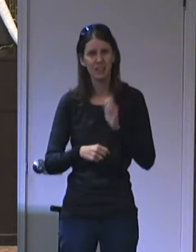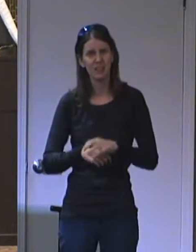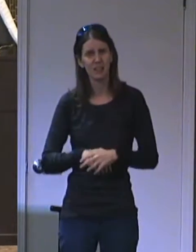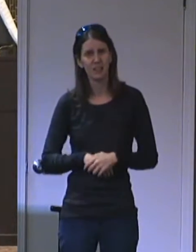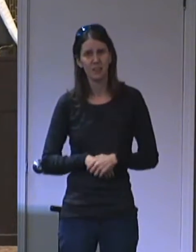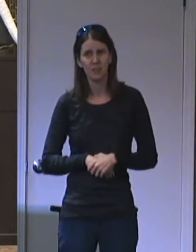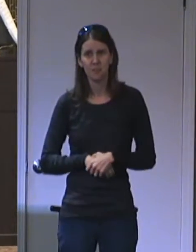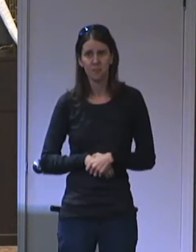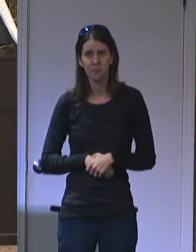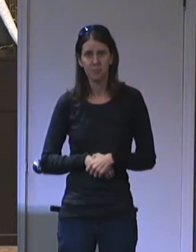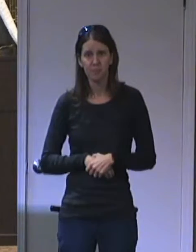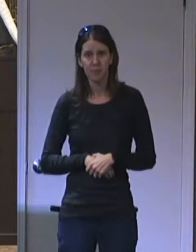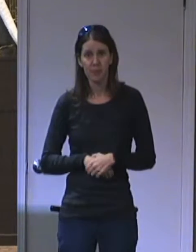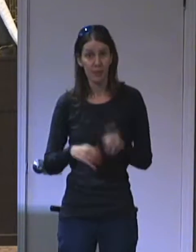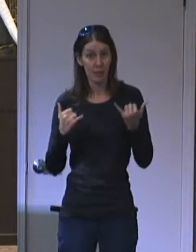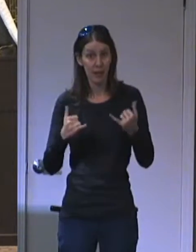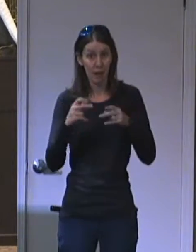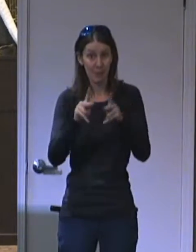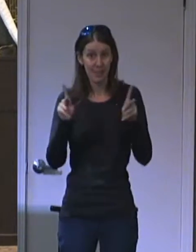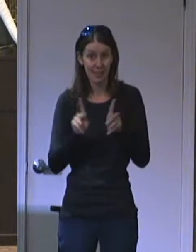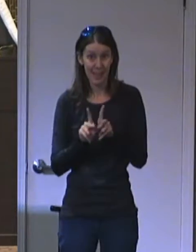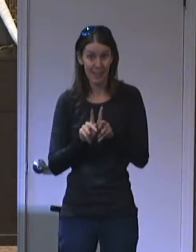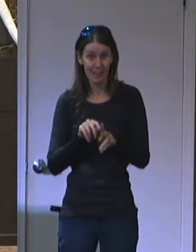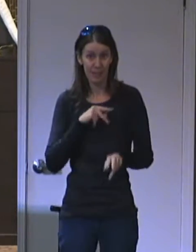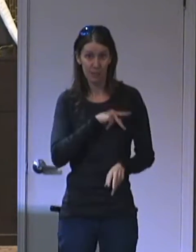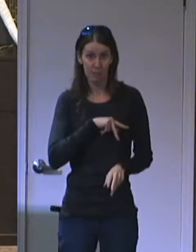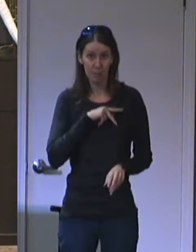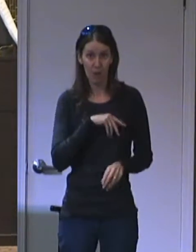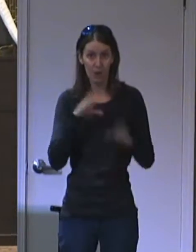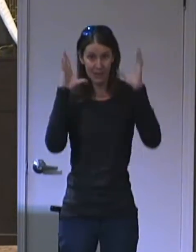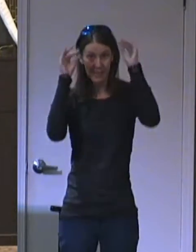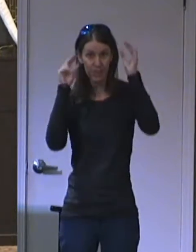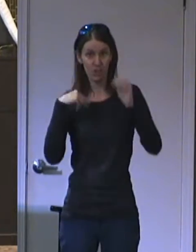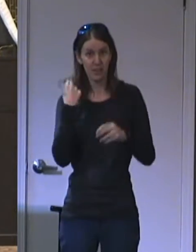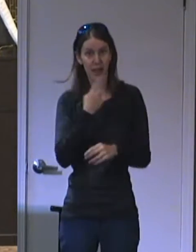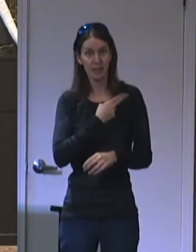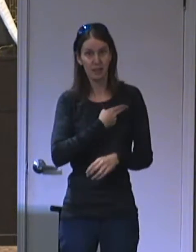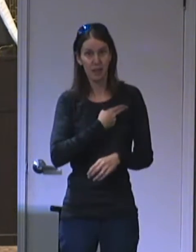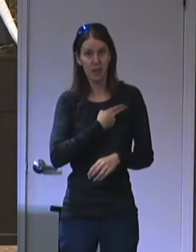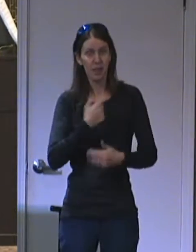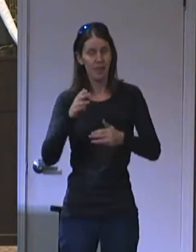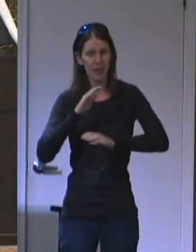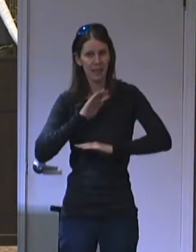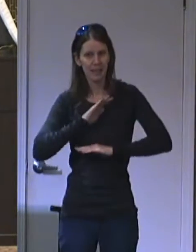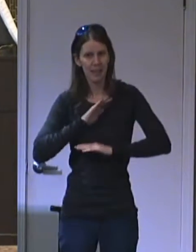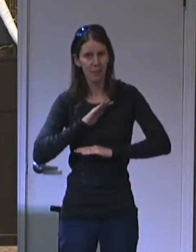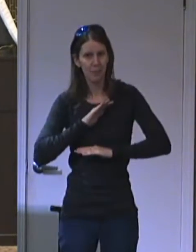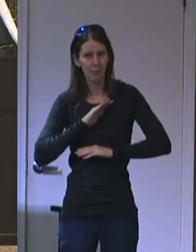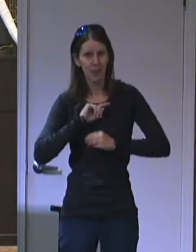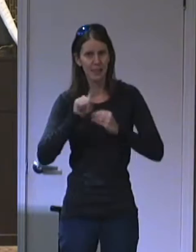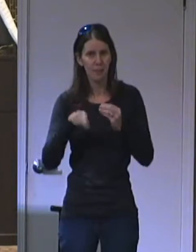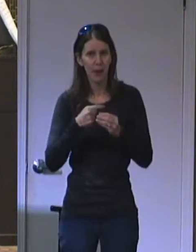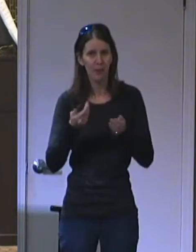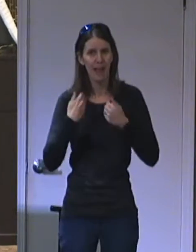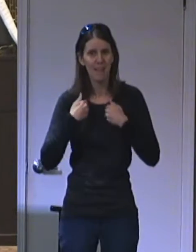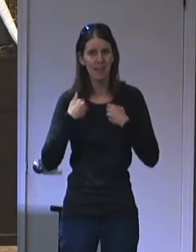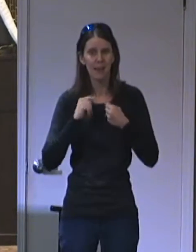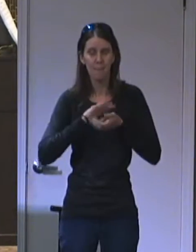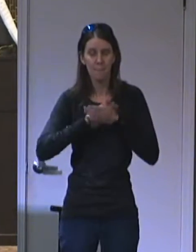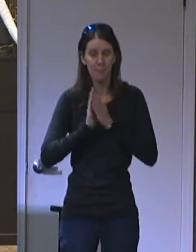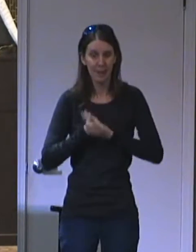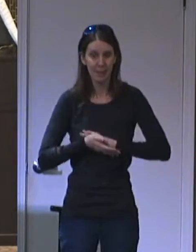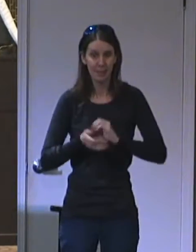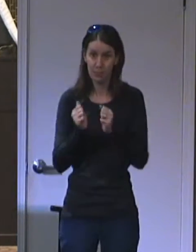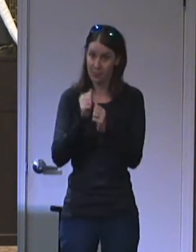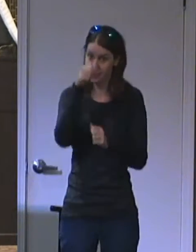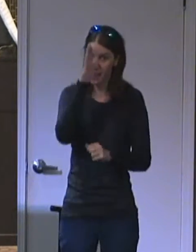And he has come to this place to teach us that contentment is about having peace